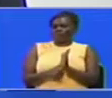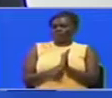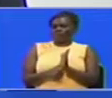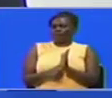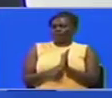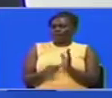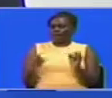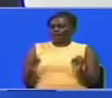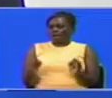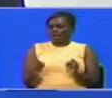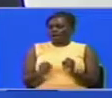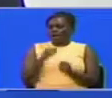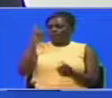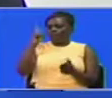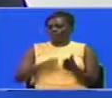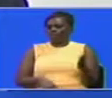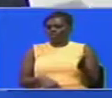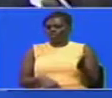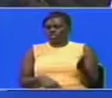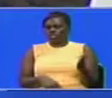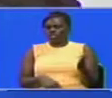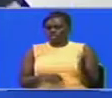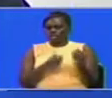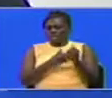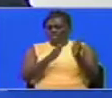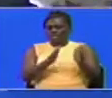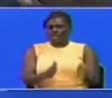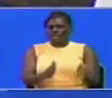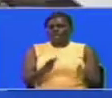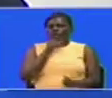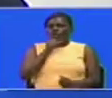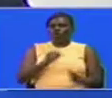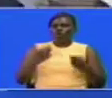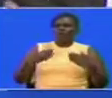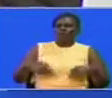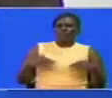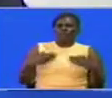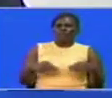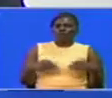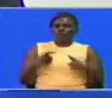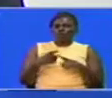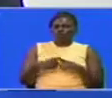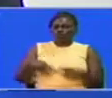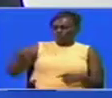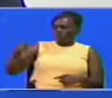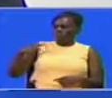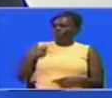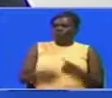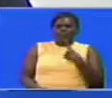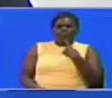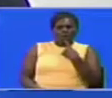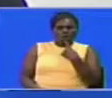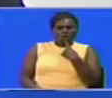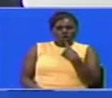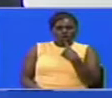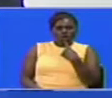what would have happened was that the leaders and the elders and the people from the Pokot Nation would